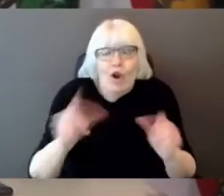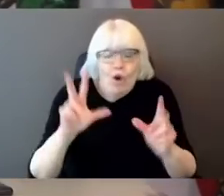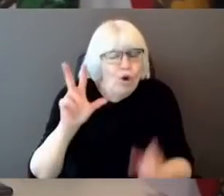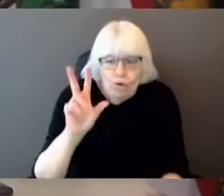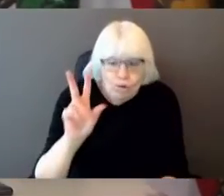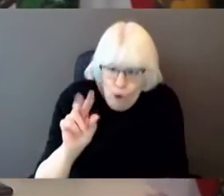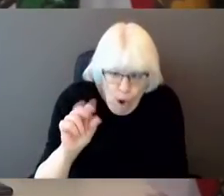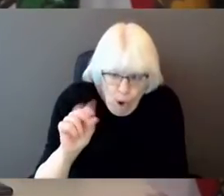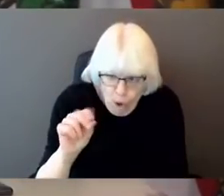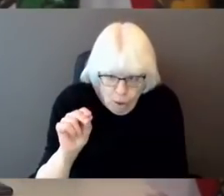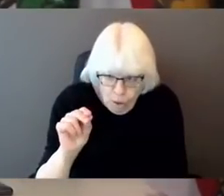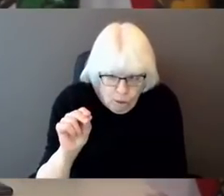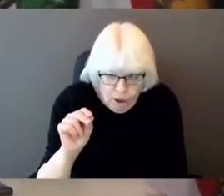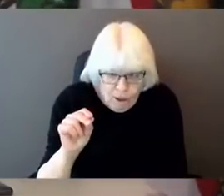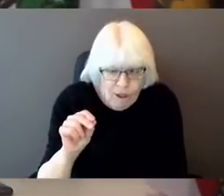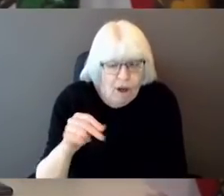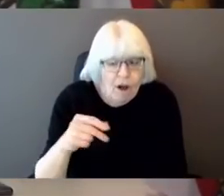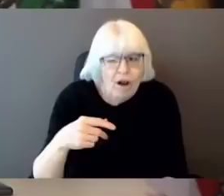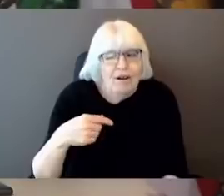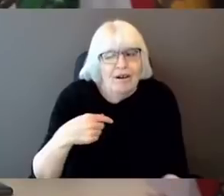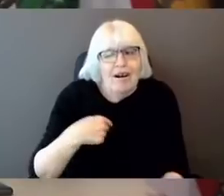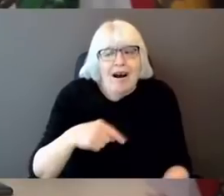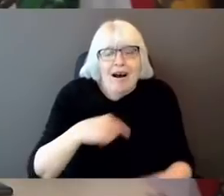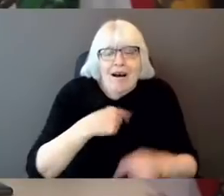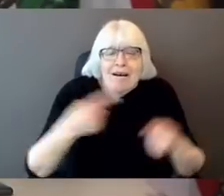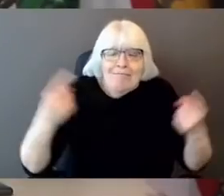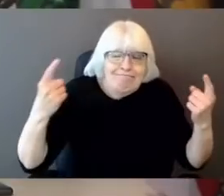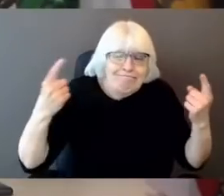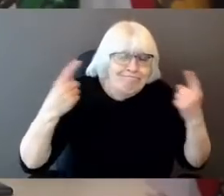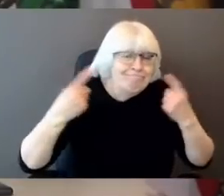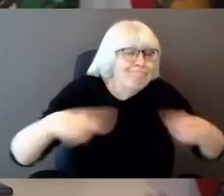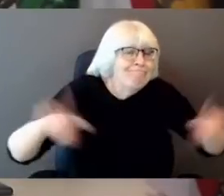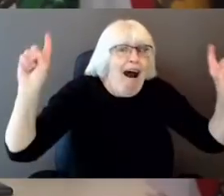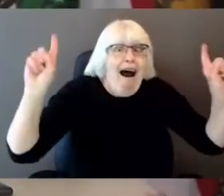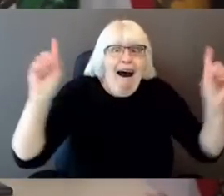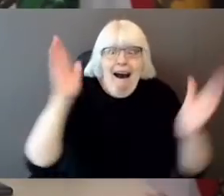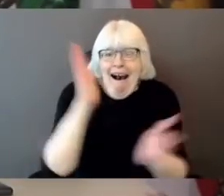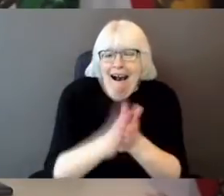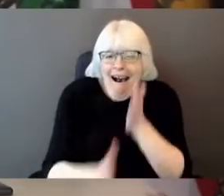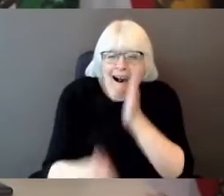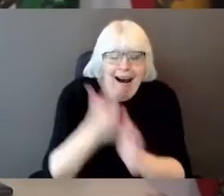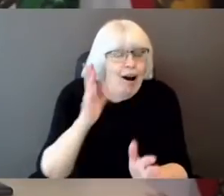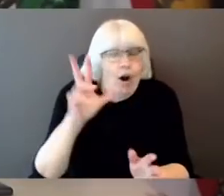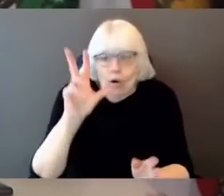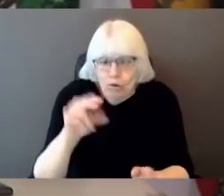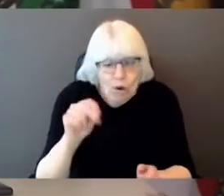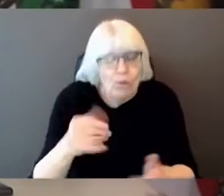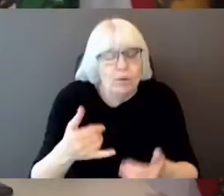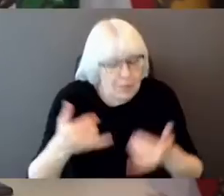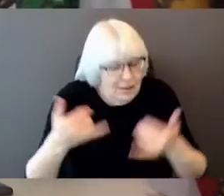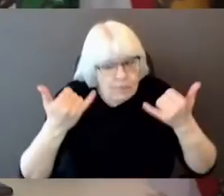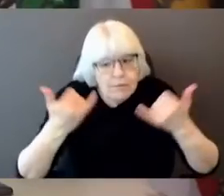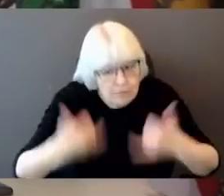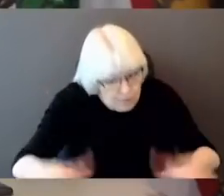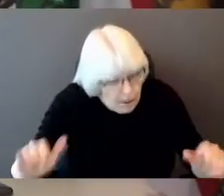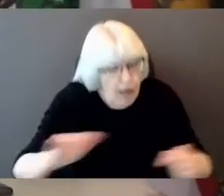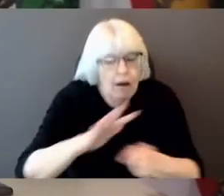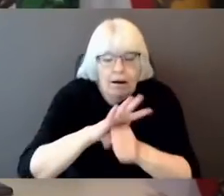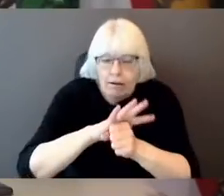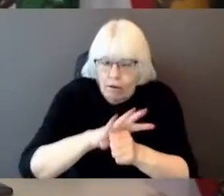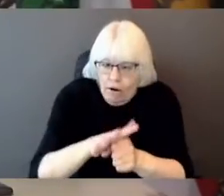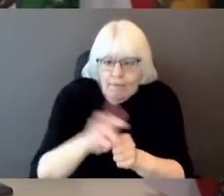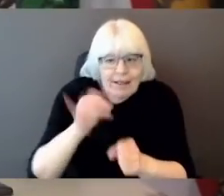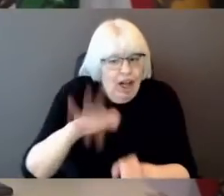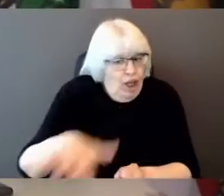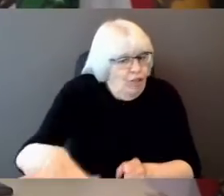and saying mission accomplished. COVID is with us, and it will be with us. We will begin likely to